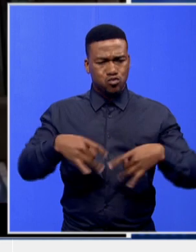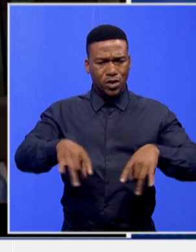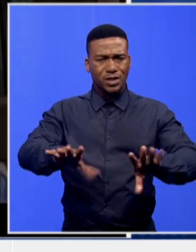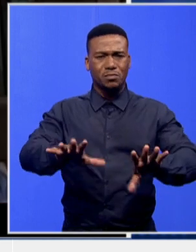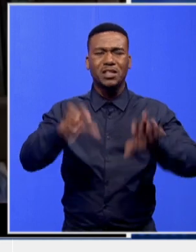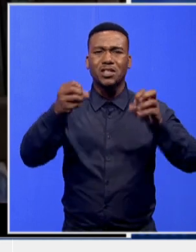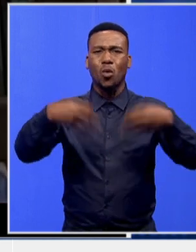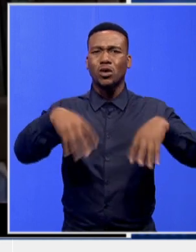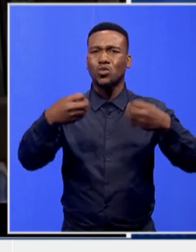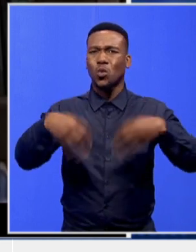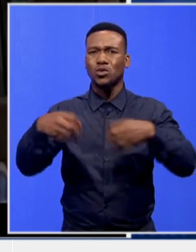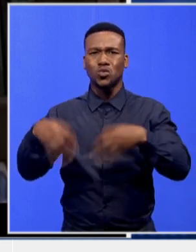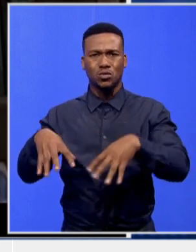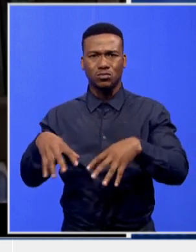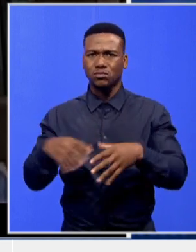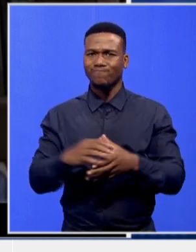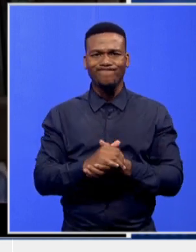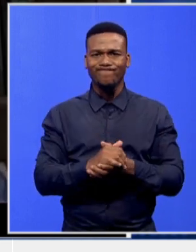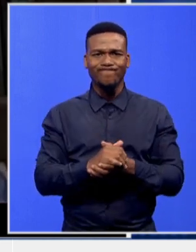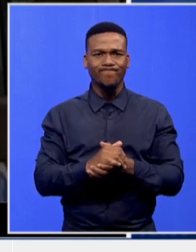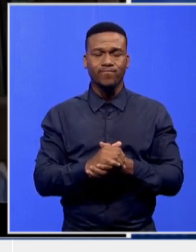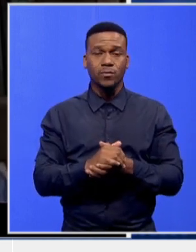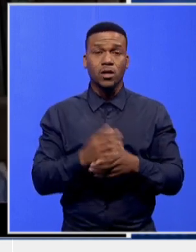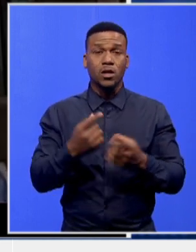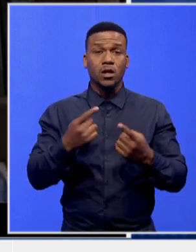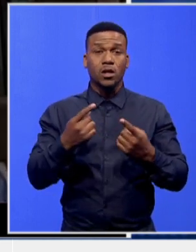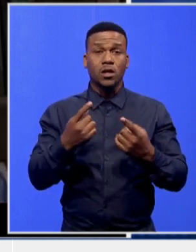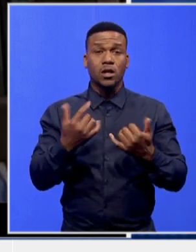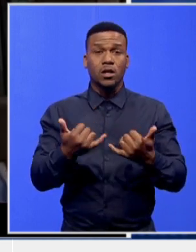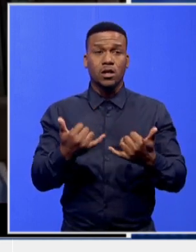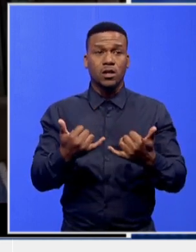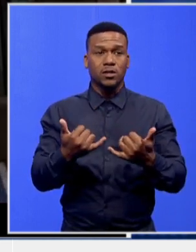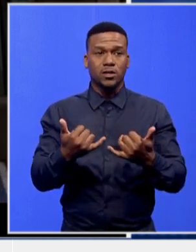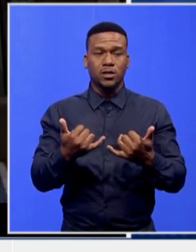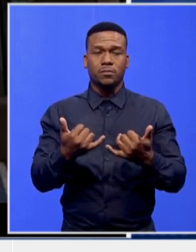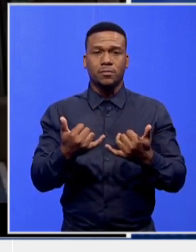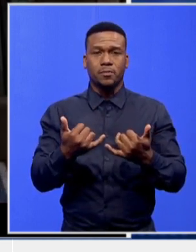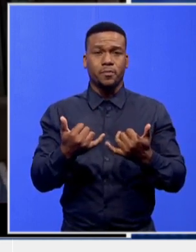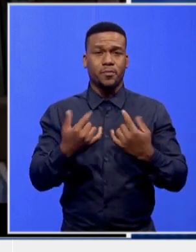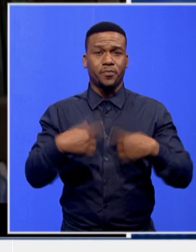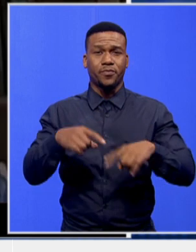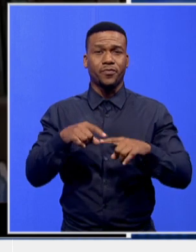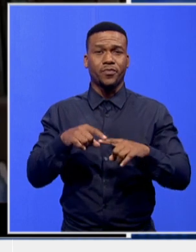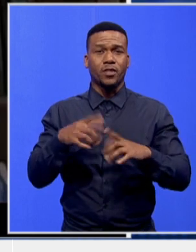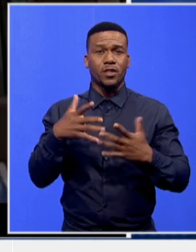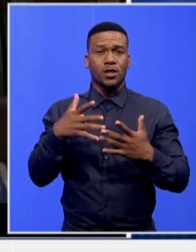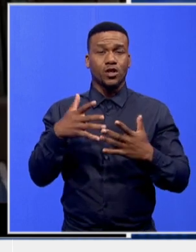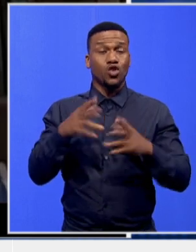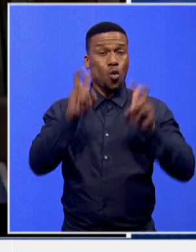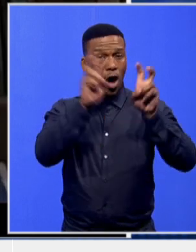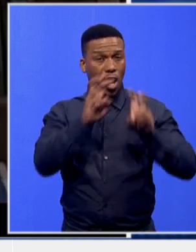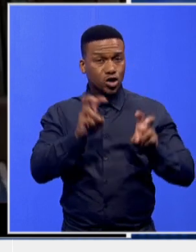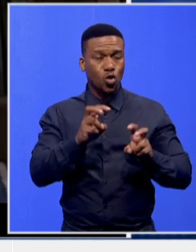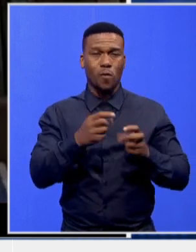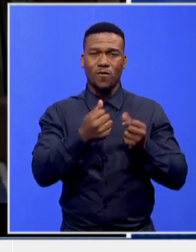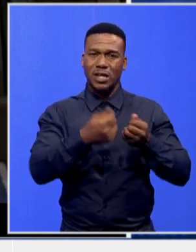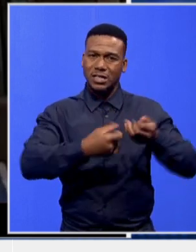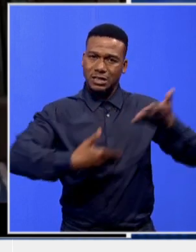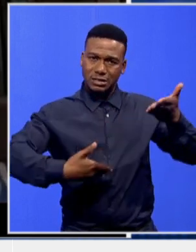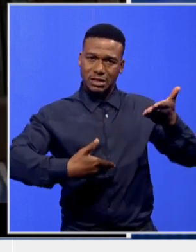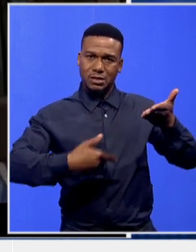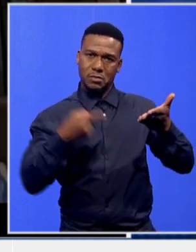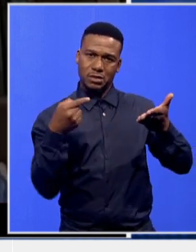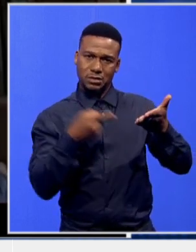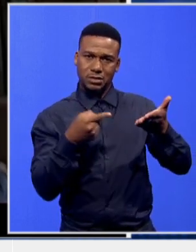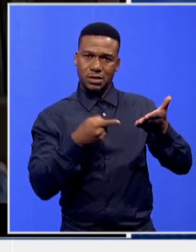expenditure. Now they will not put any qualification in Eskom's annual financial statements, which is going to be a benefit